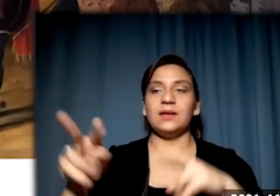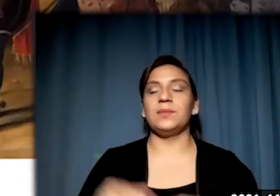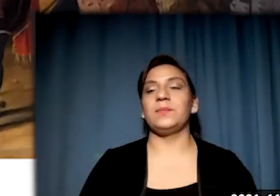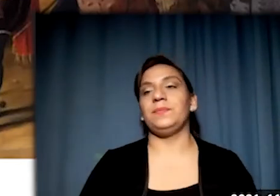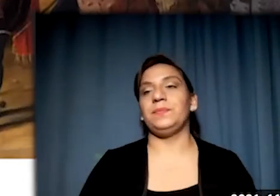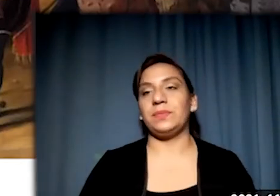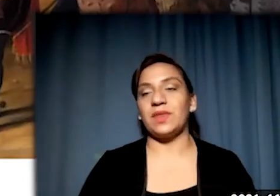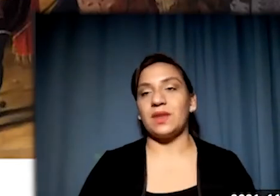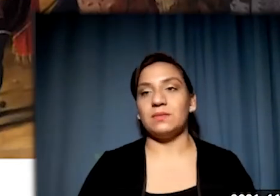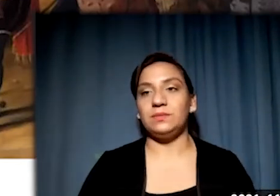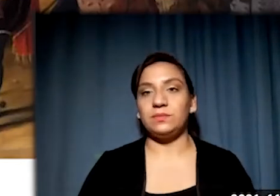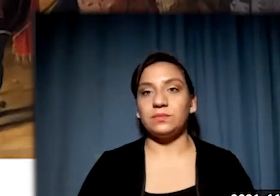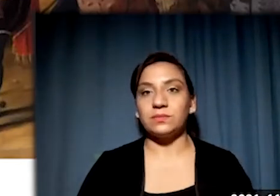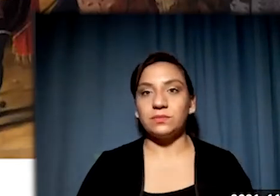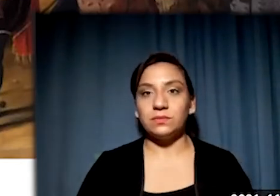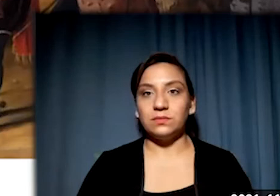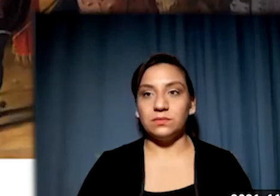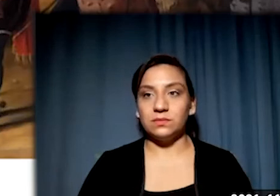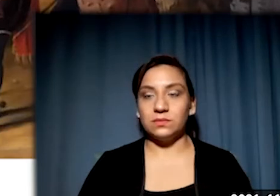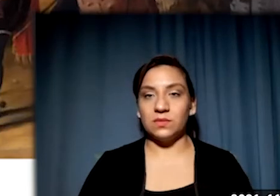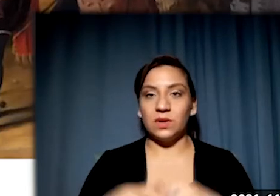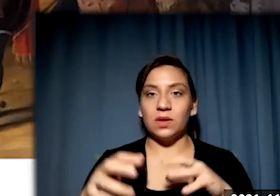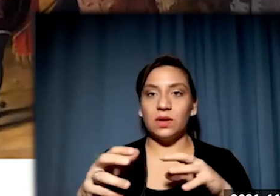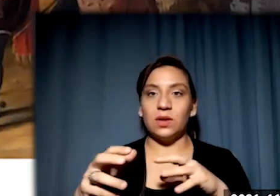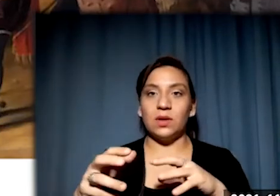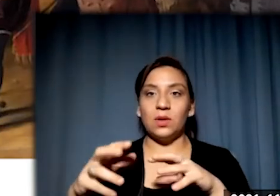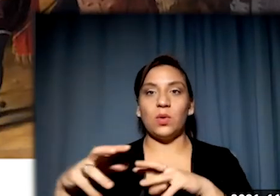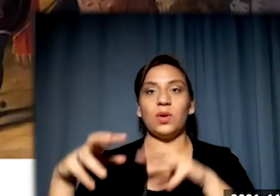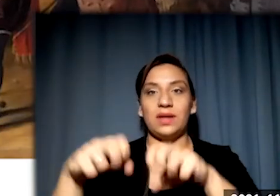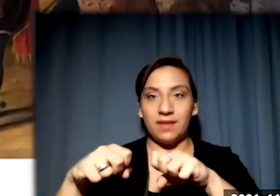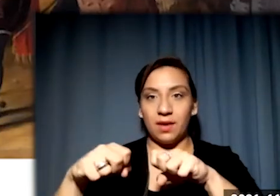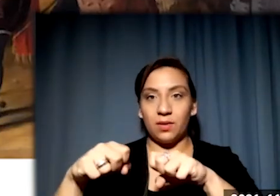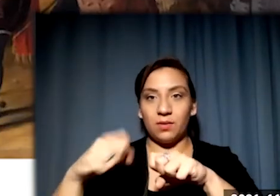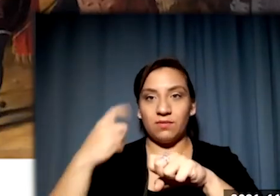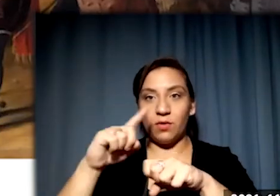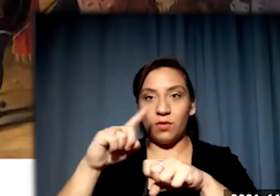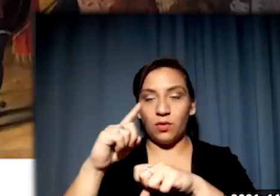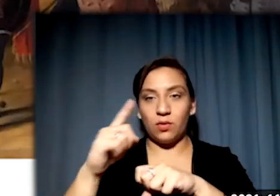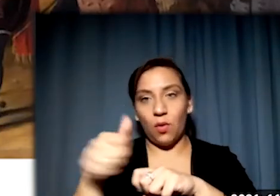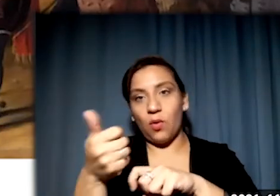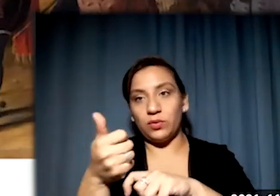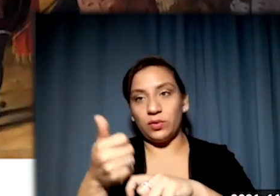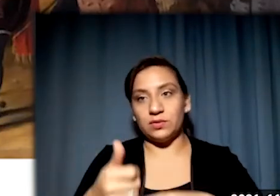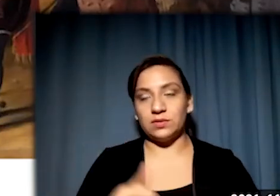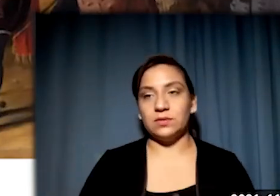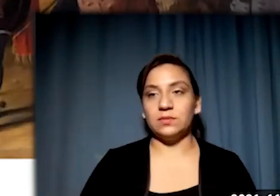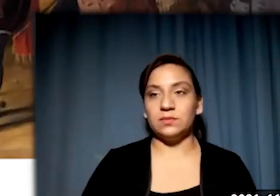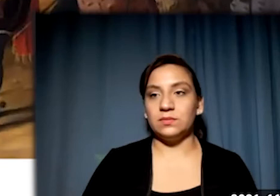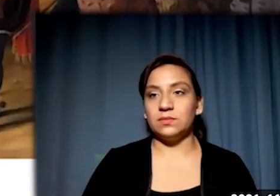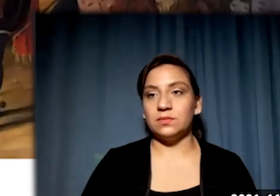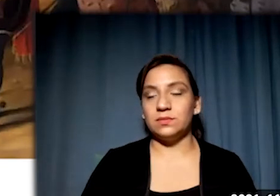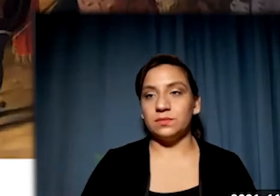most important Spanish enclave in the island. Maps and prints show that which was treasured in the